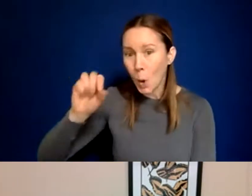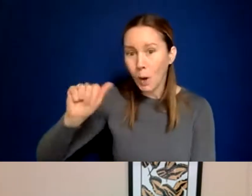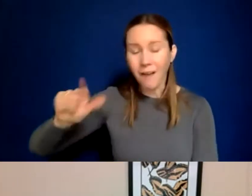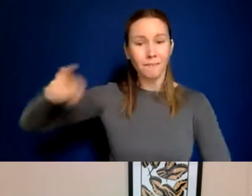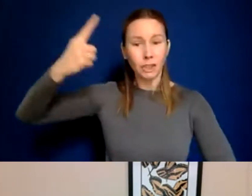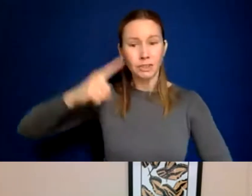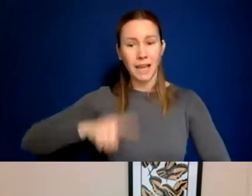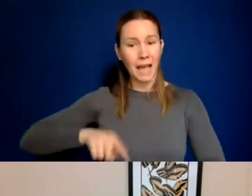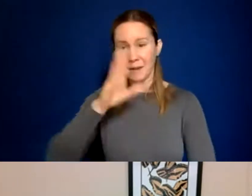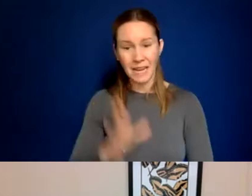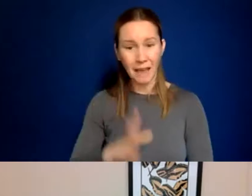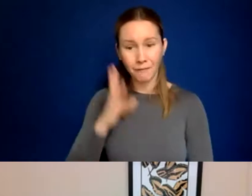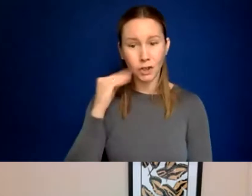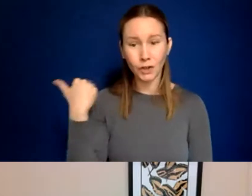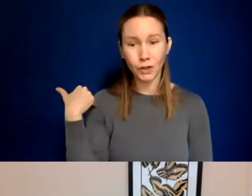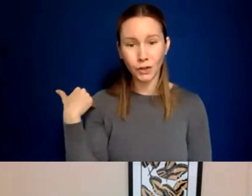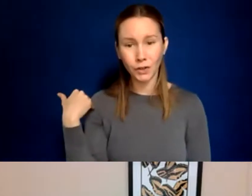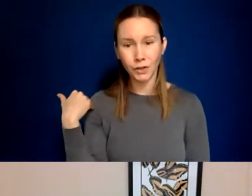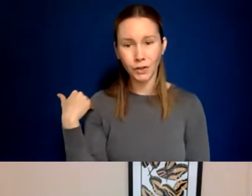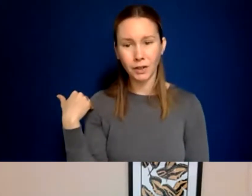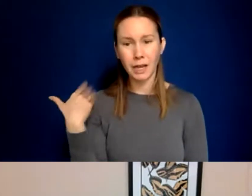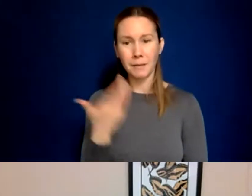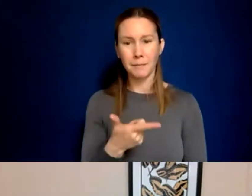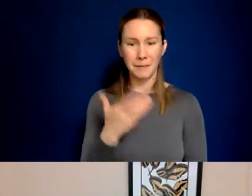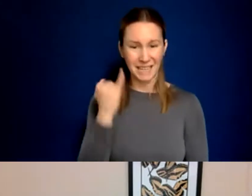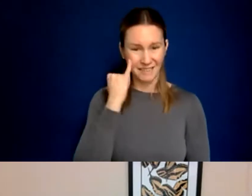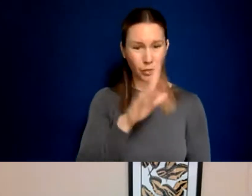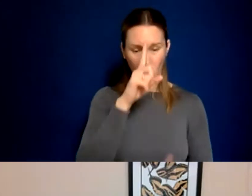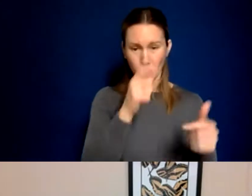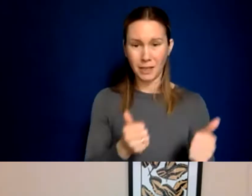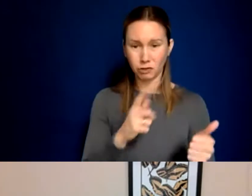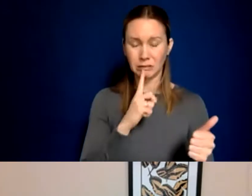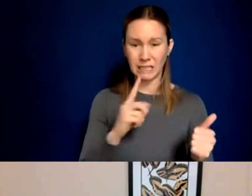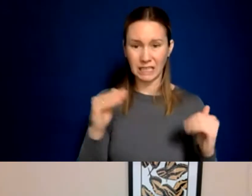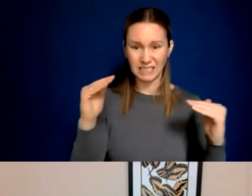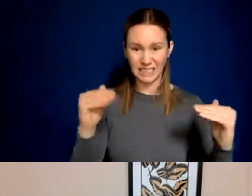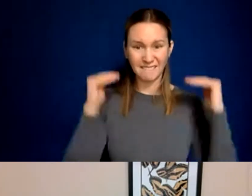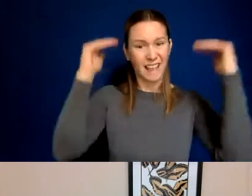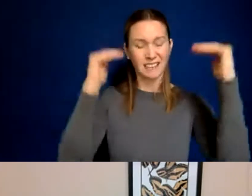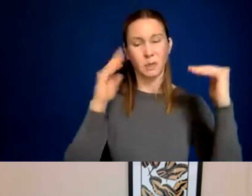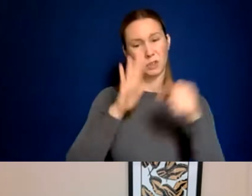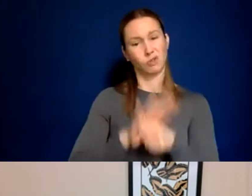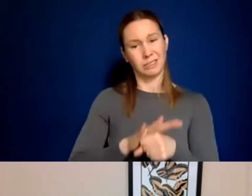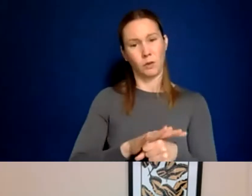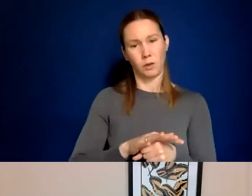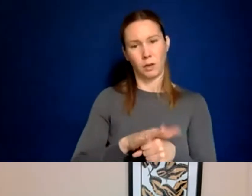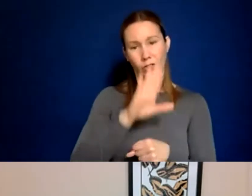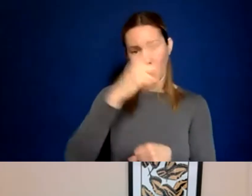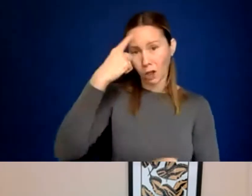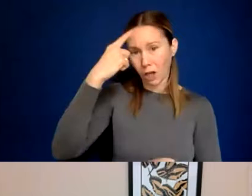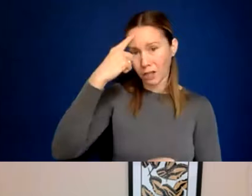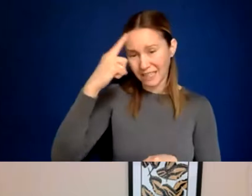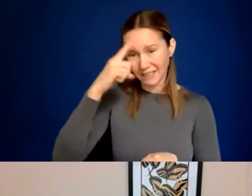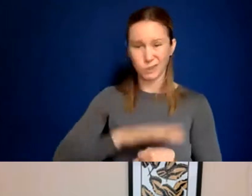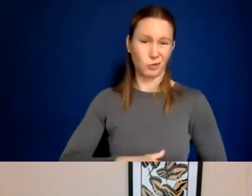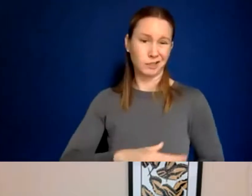did it, and maybe the dementia's advanced, that's going to be stressful. That's just going to be cognitively taxing. So it depends on who